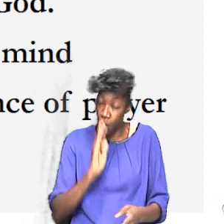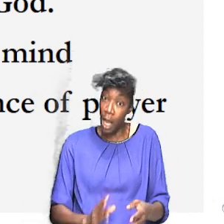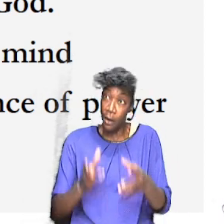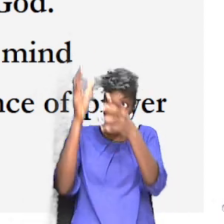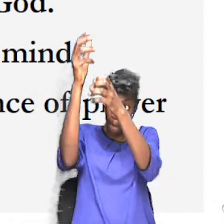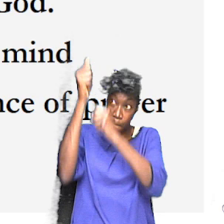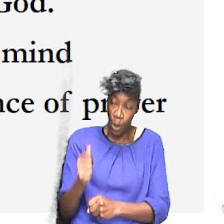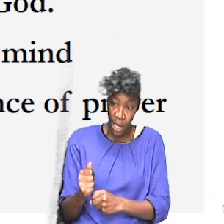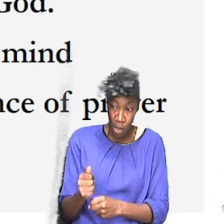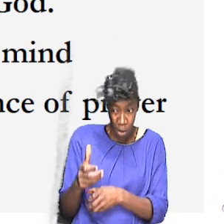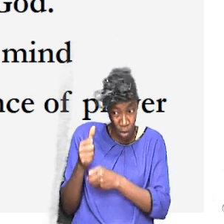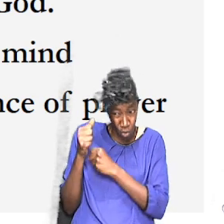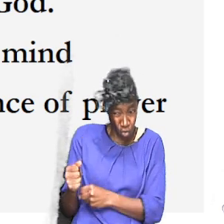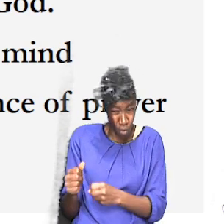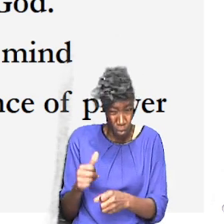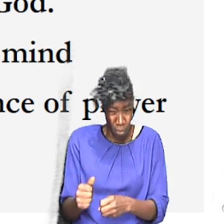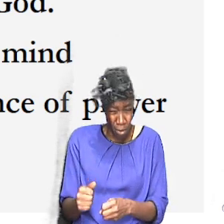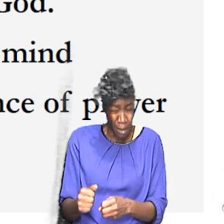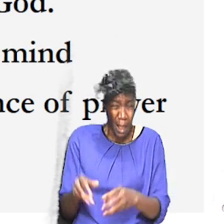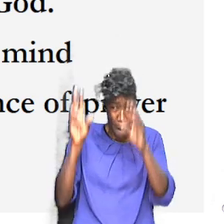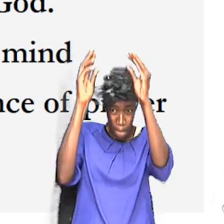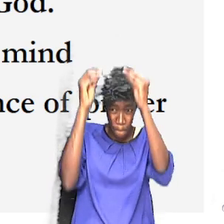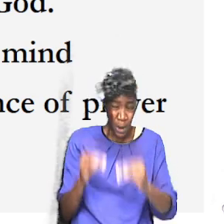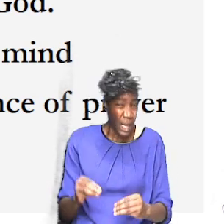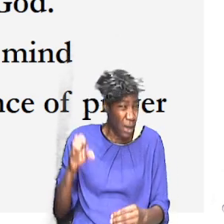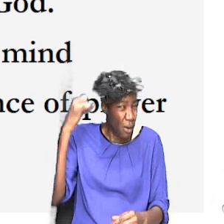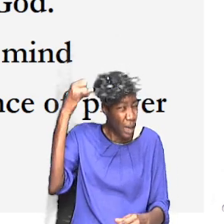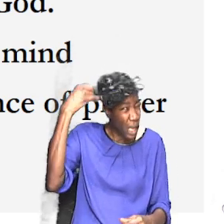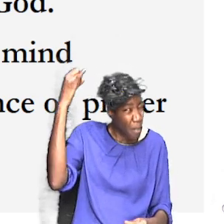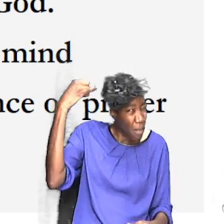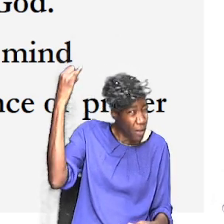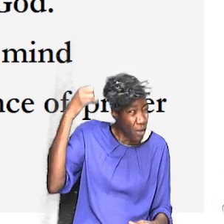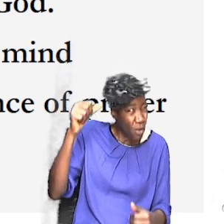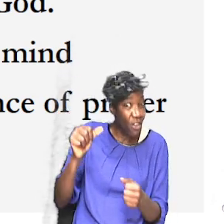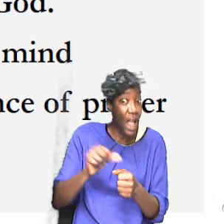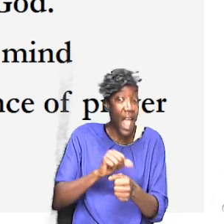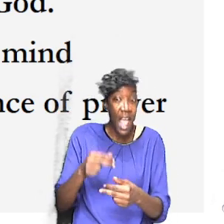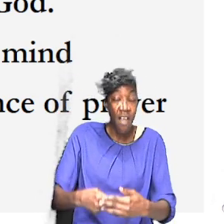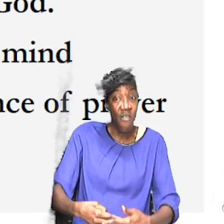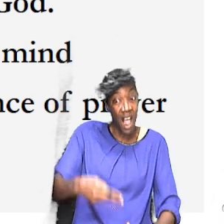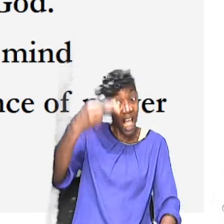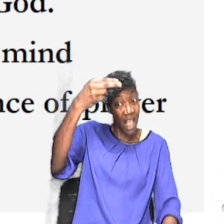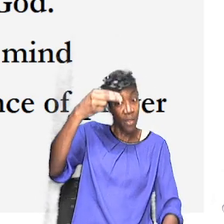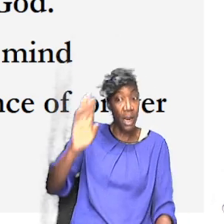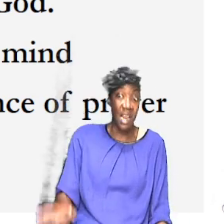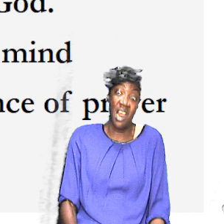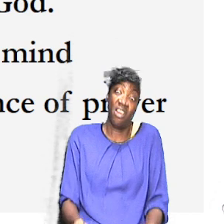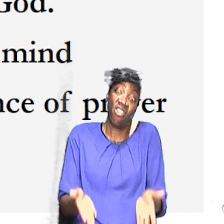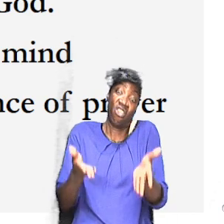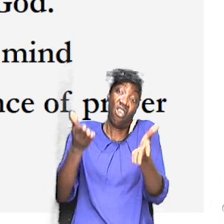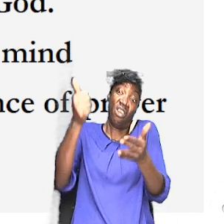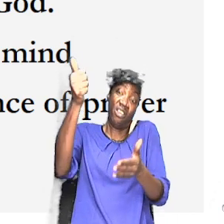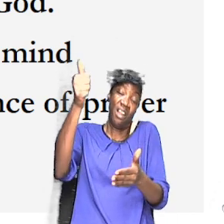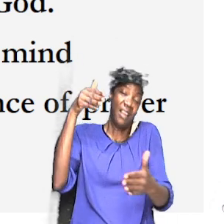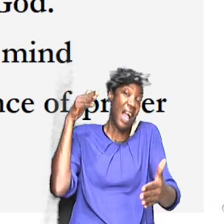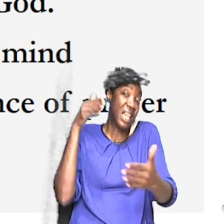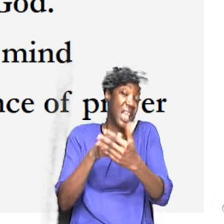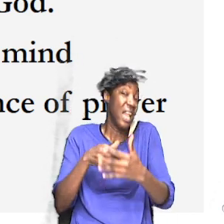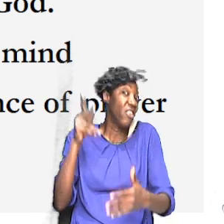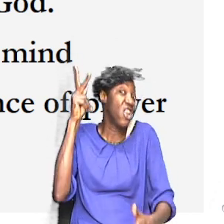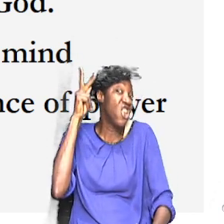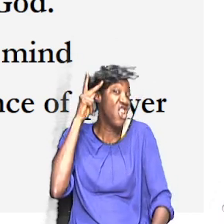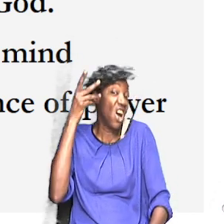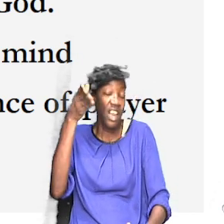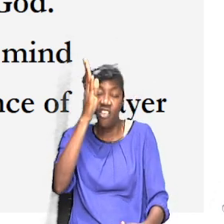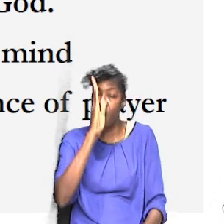Strongholds. Casting down imaginations and every high thing that exalts itself against the knowledge of